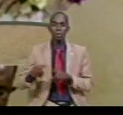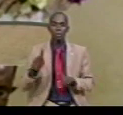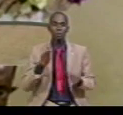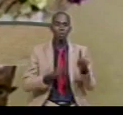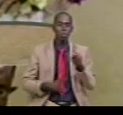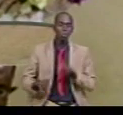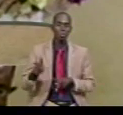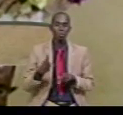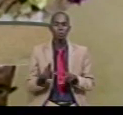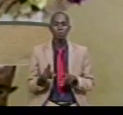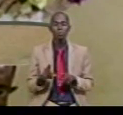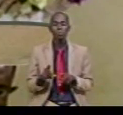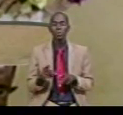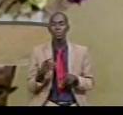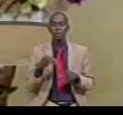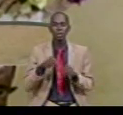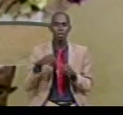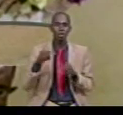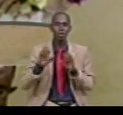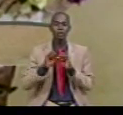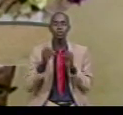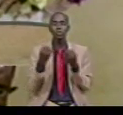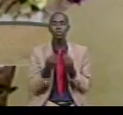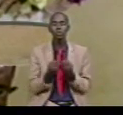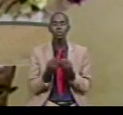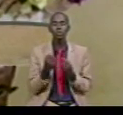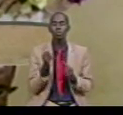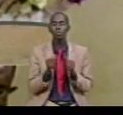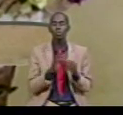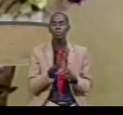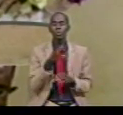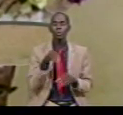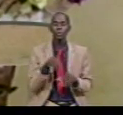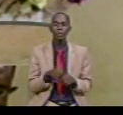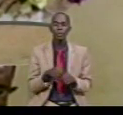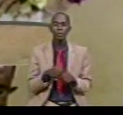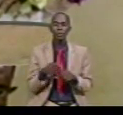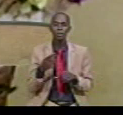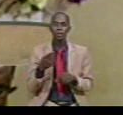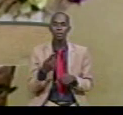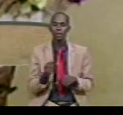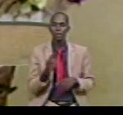the society, which include children,